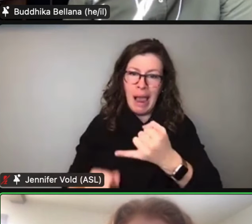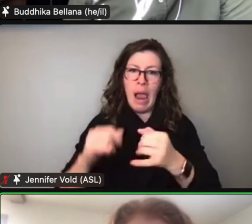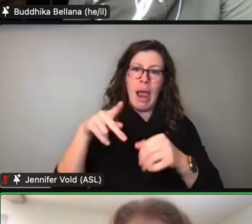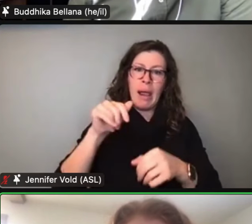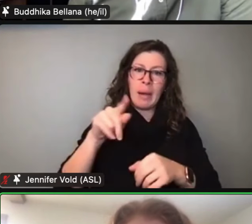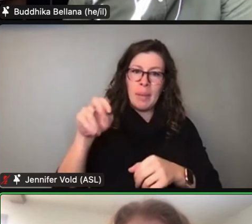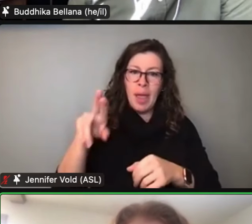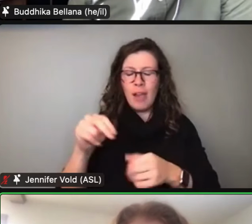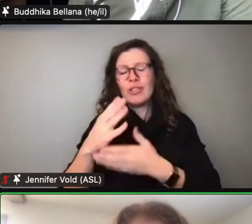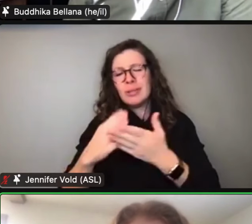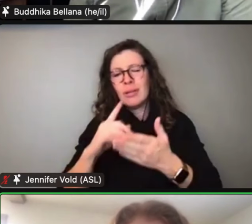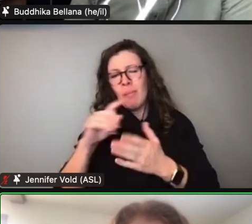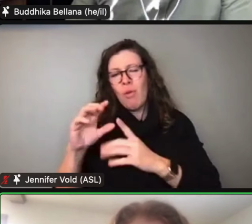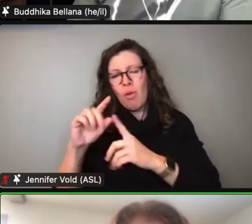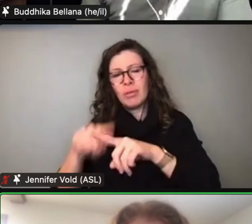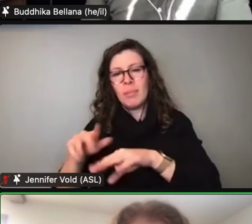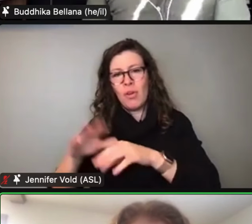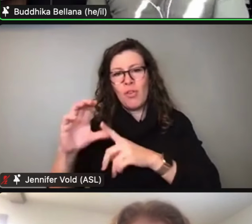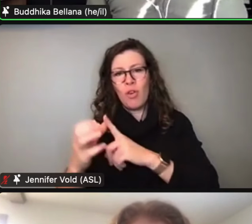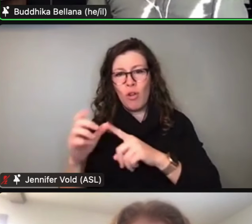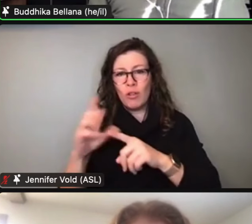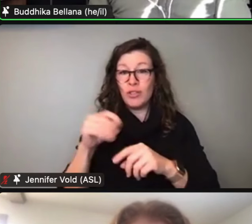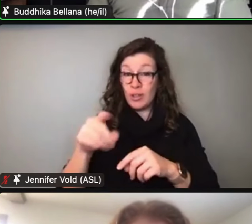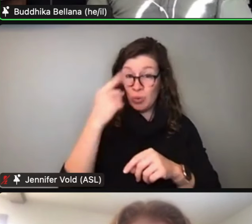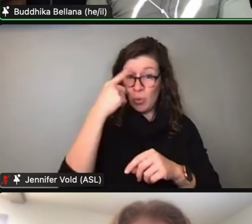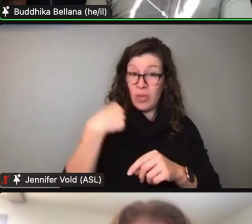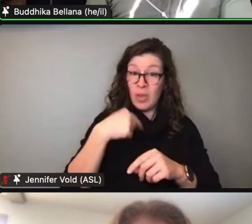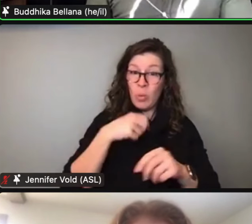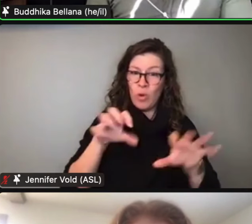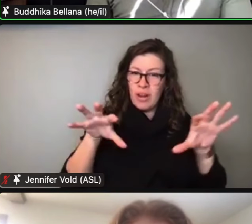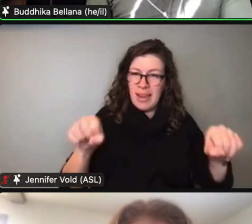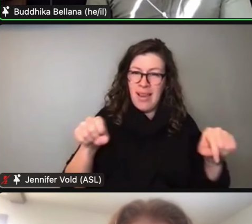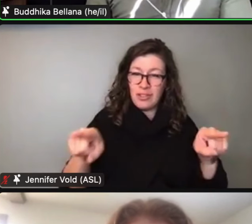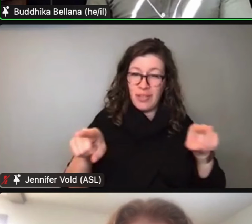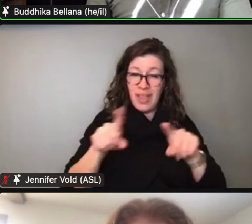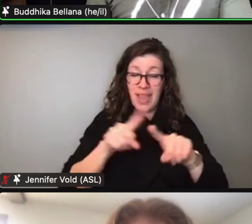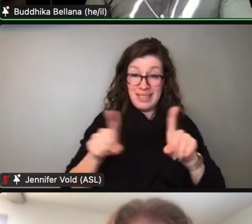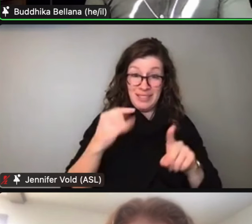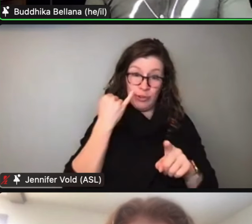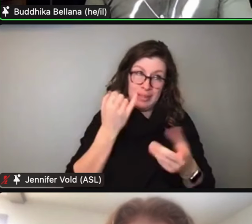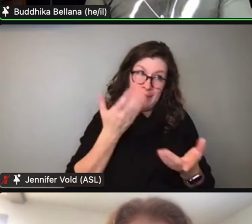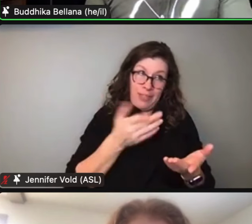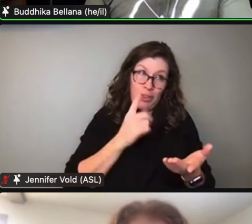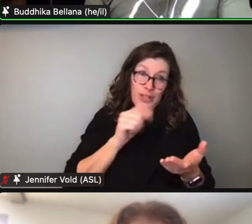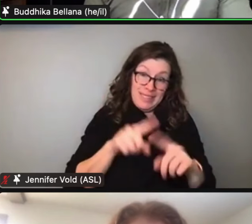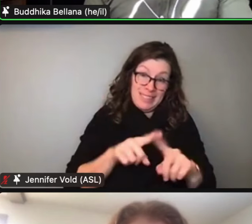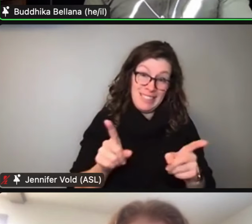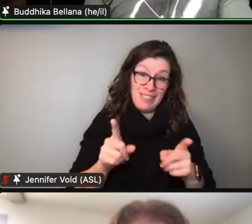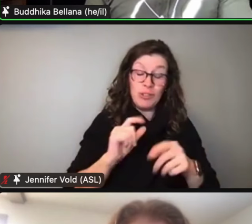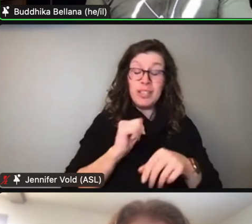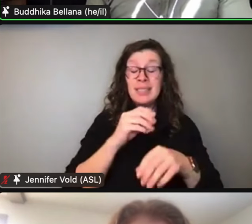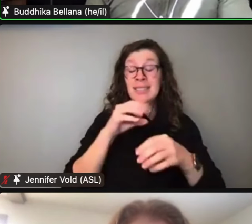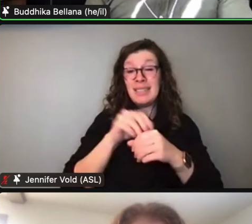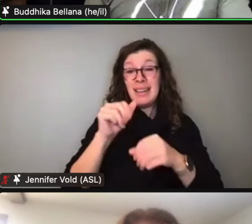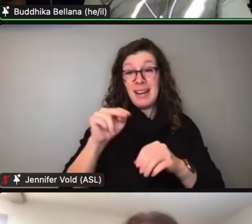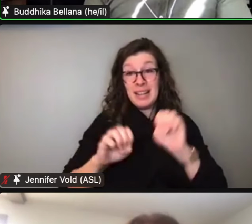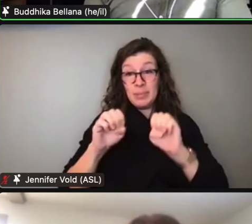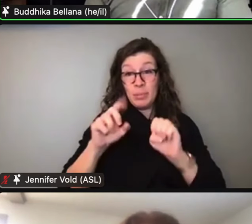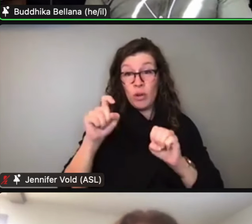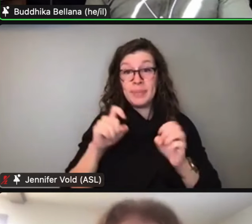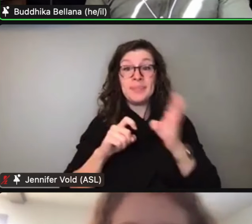you think it exists experimentally? Yeah, I presume there's a difference based on like the